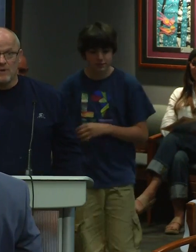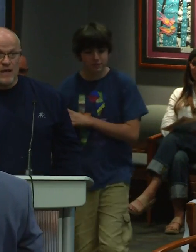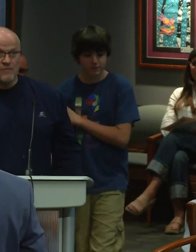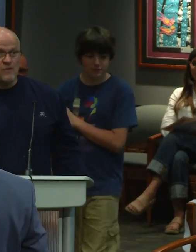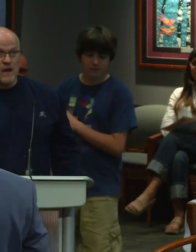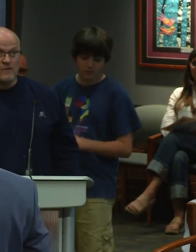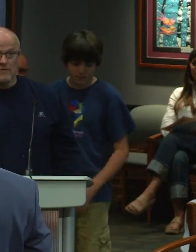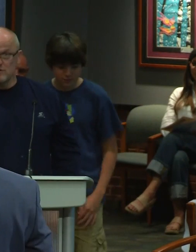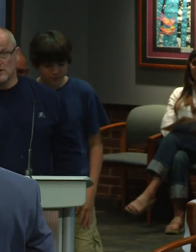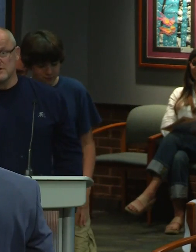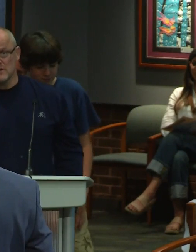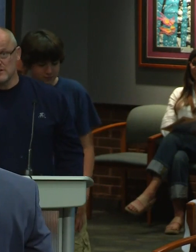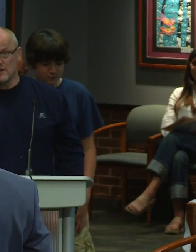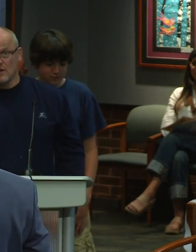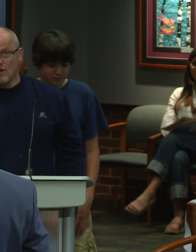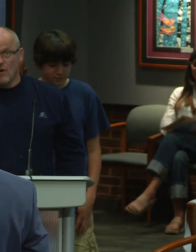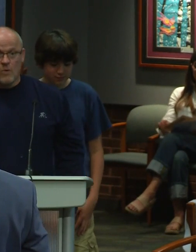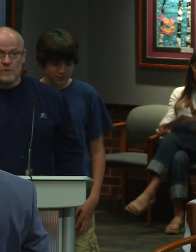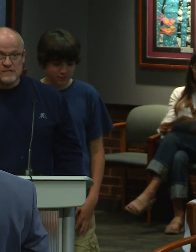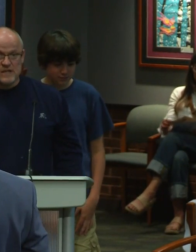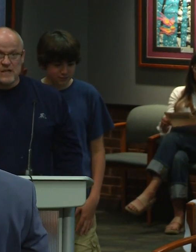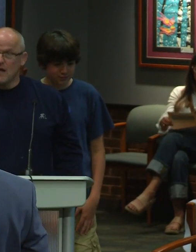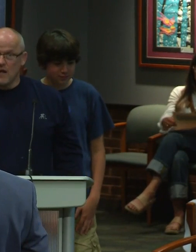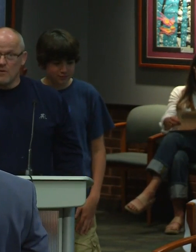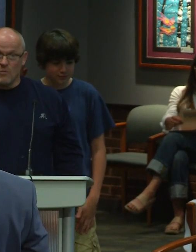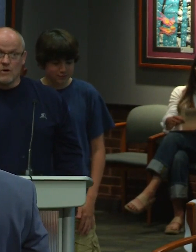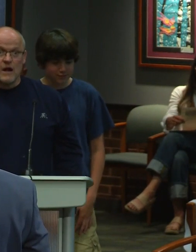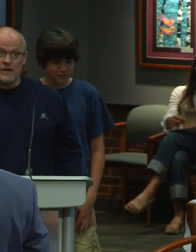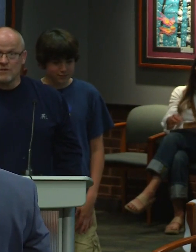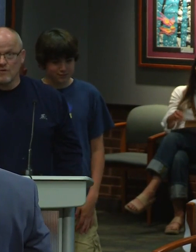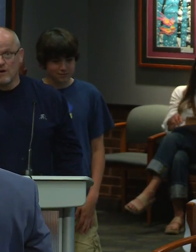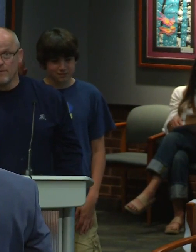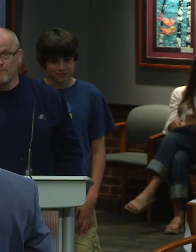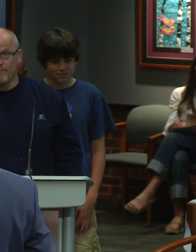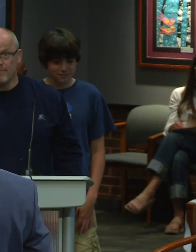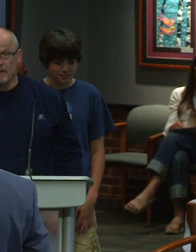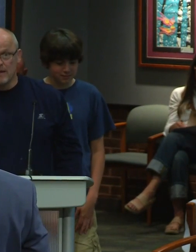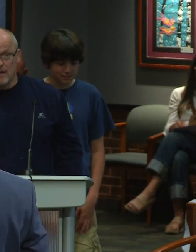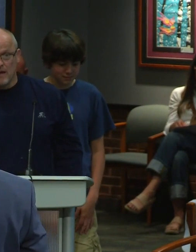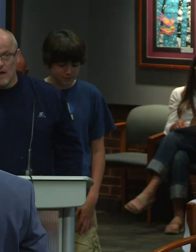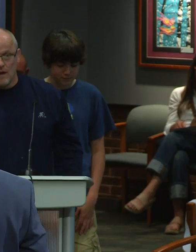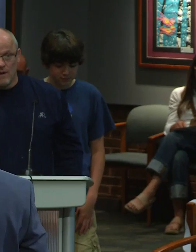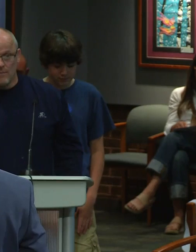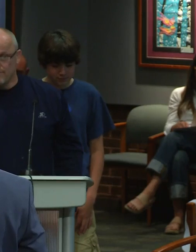be able to have you guys trust us on what we see and what our ideas are.